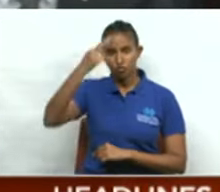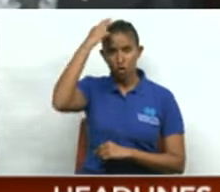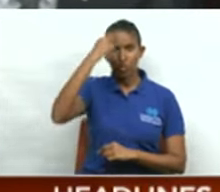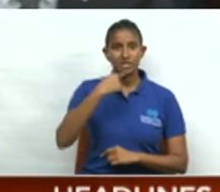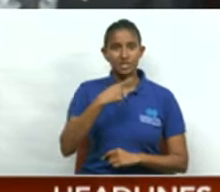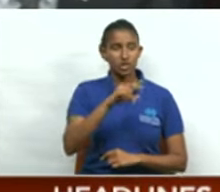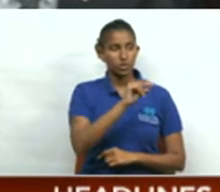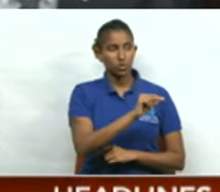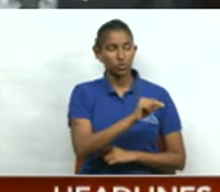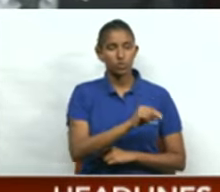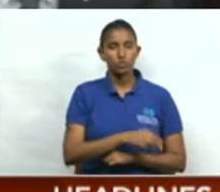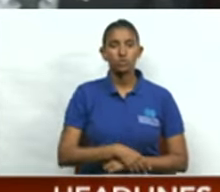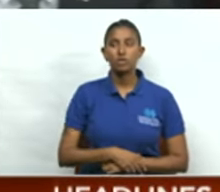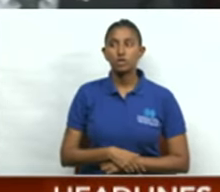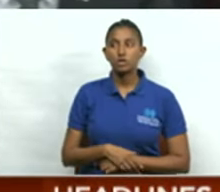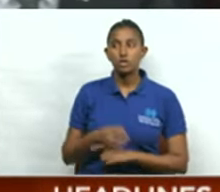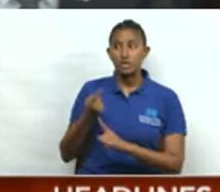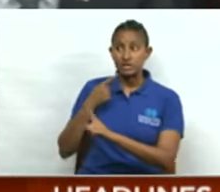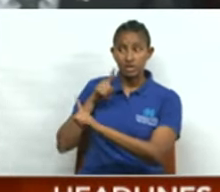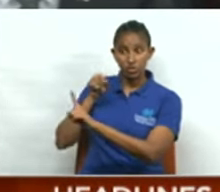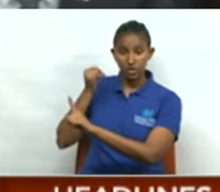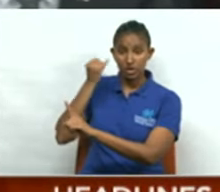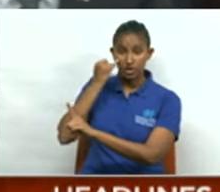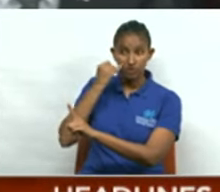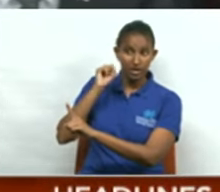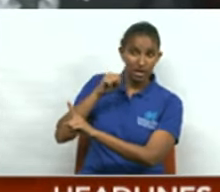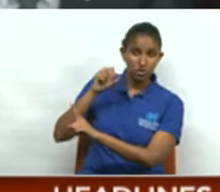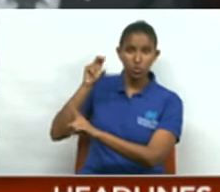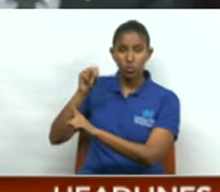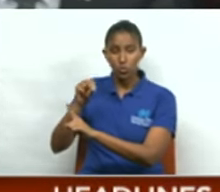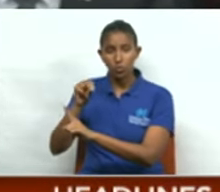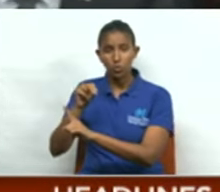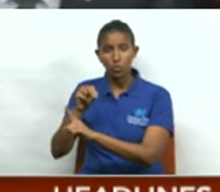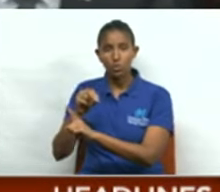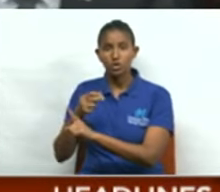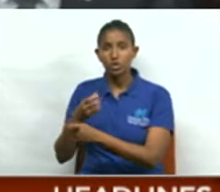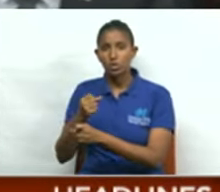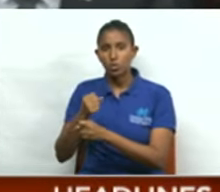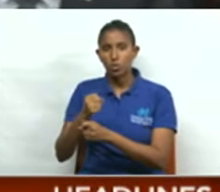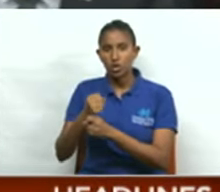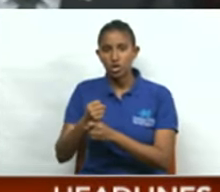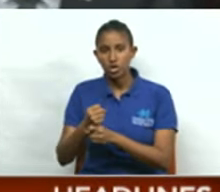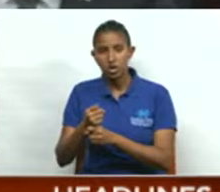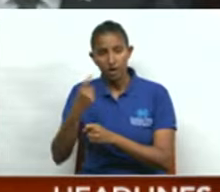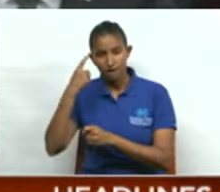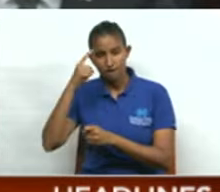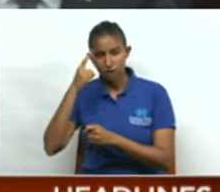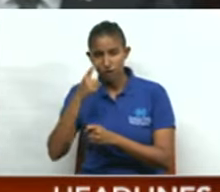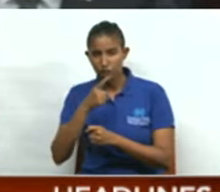by the government that critical surveillance and intelligence work could be disrupted?